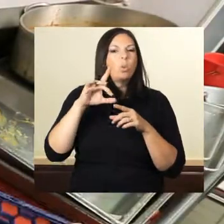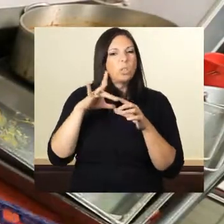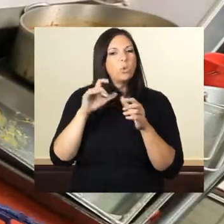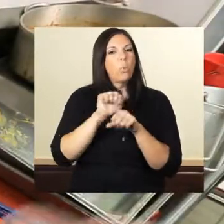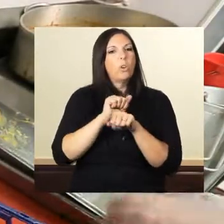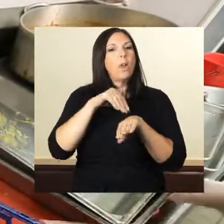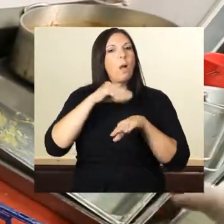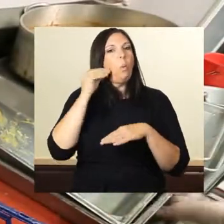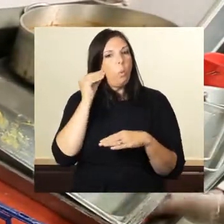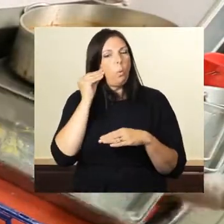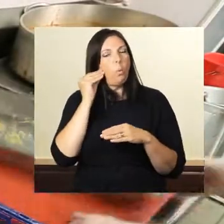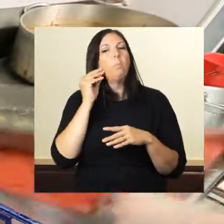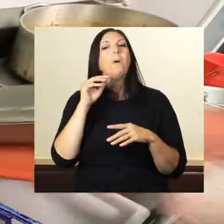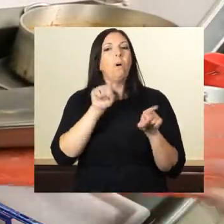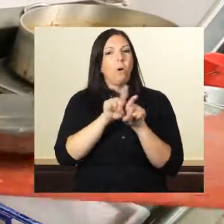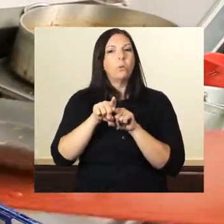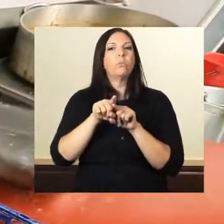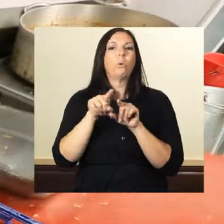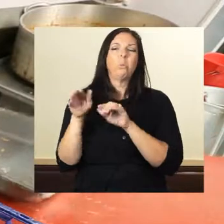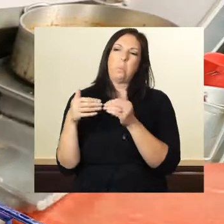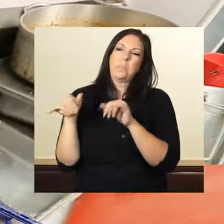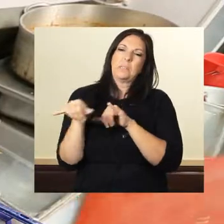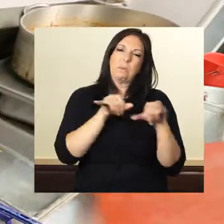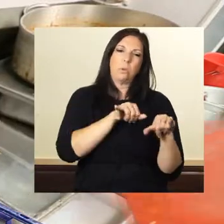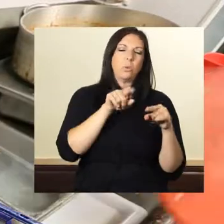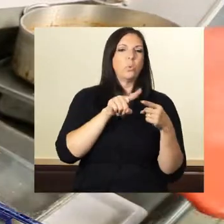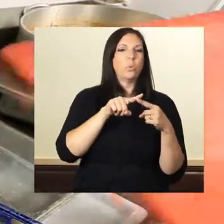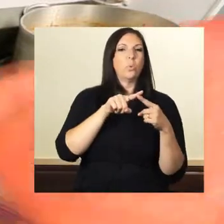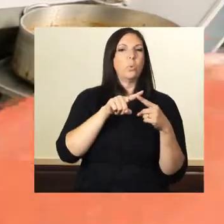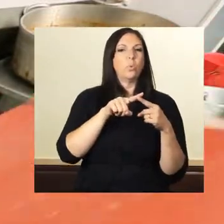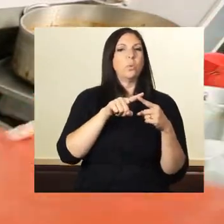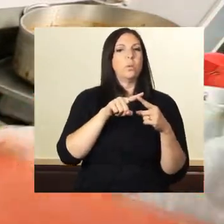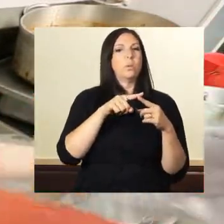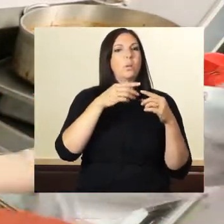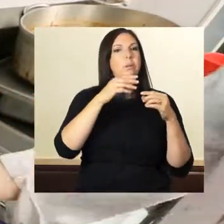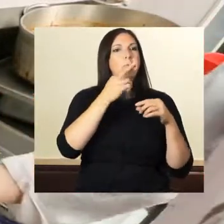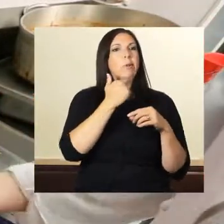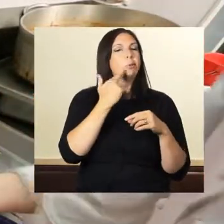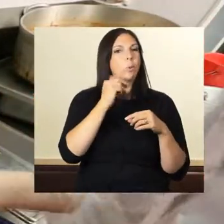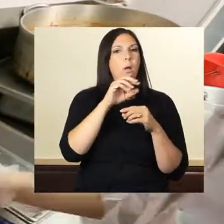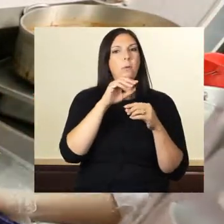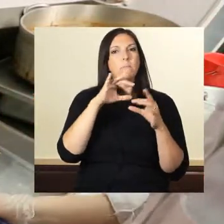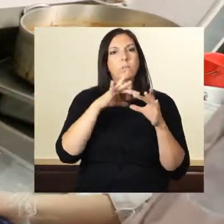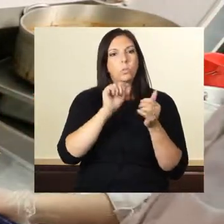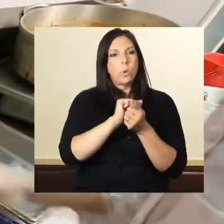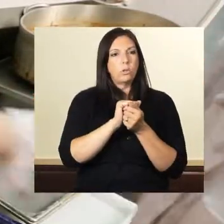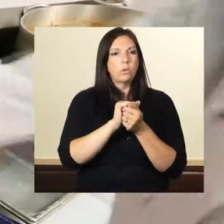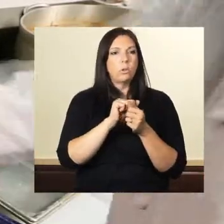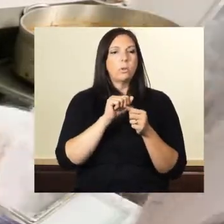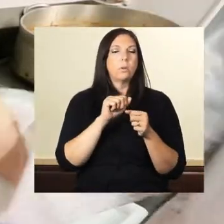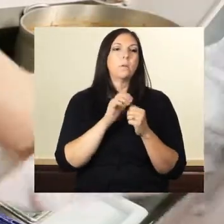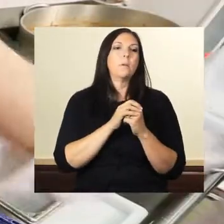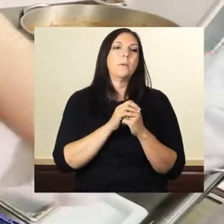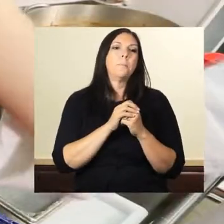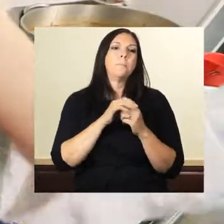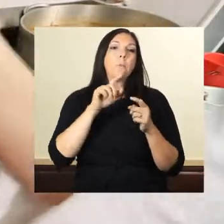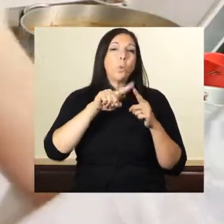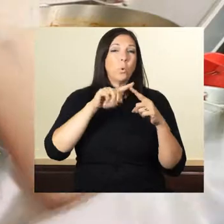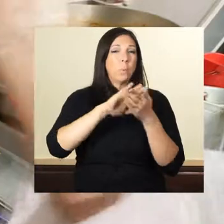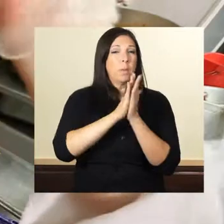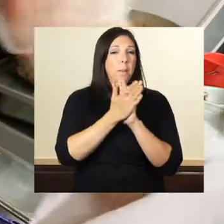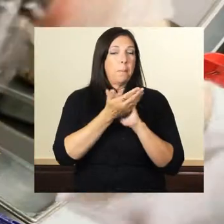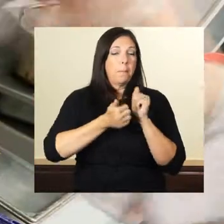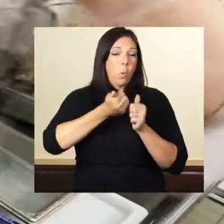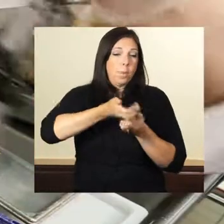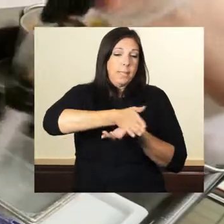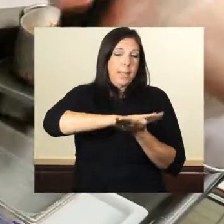Many of the same basic practices for dishwasher use at home apply to commercial dishwashers. Yet, don't be fooled,